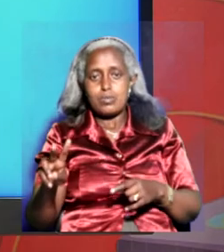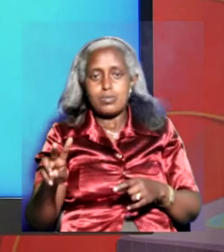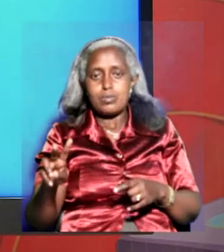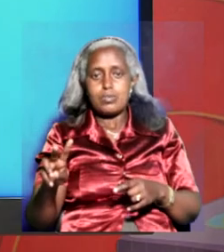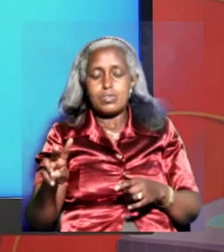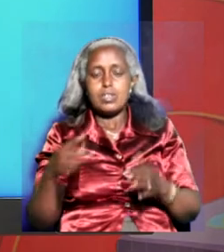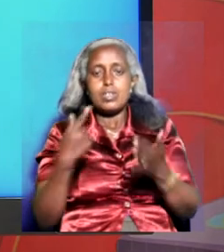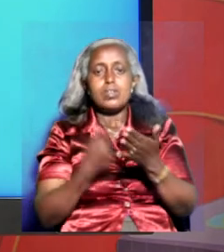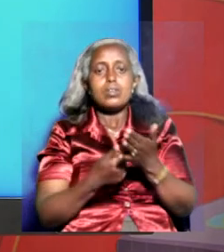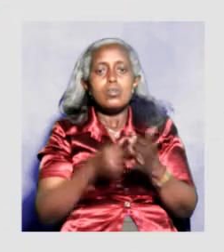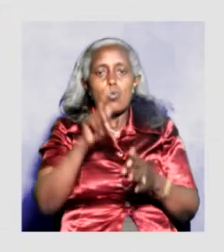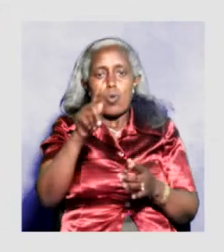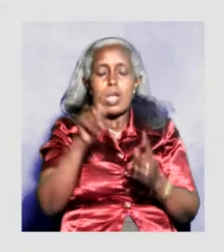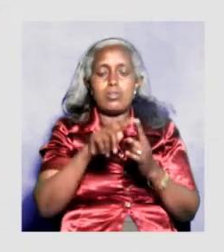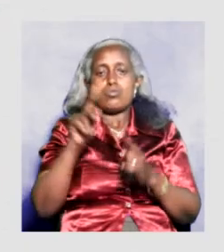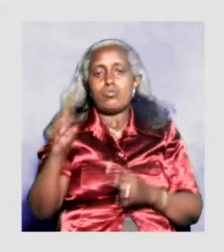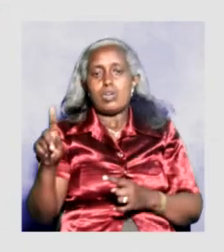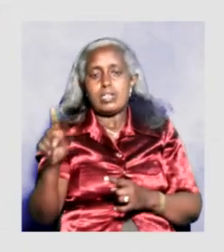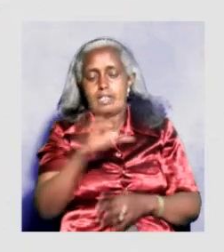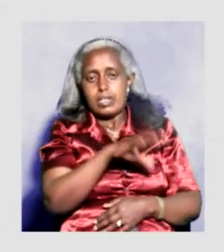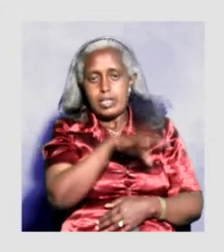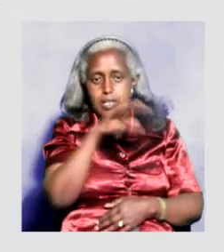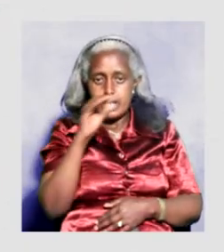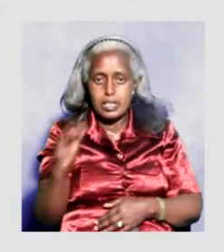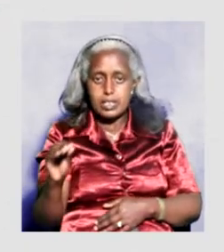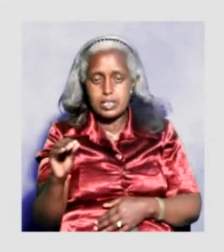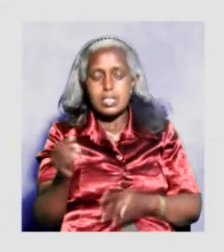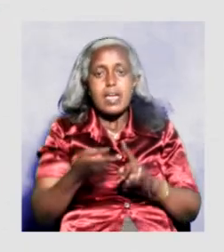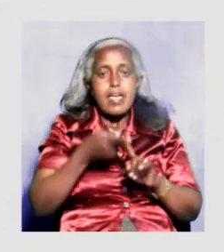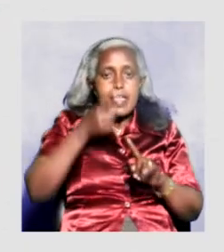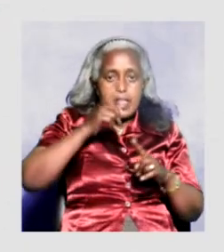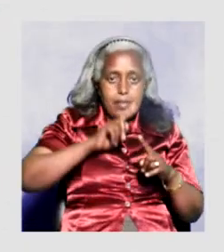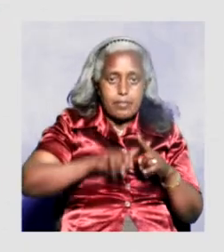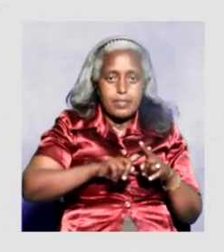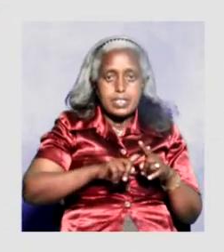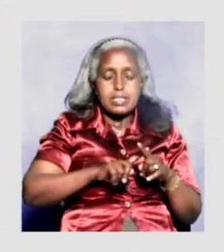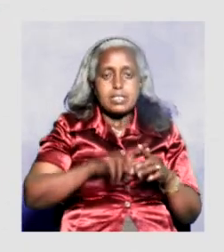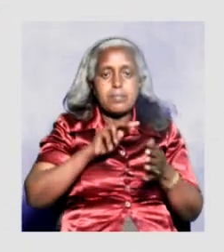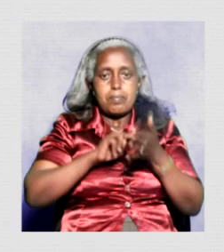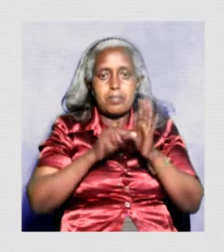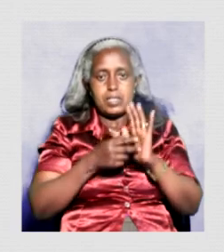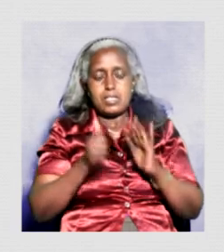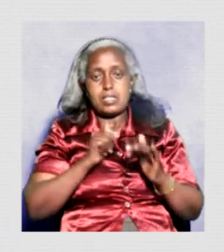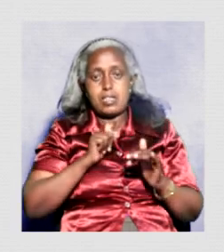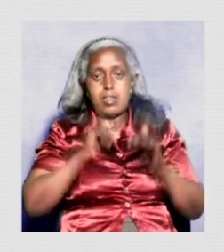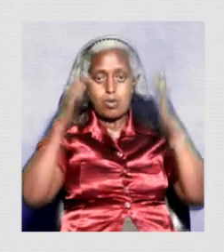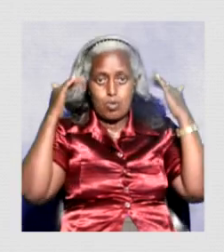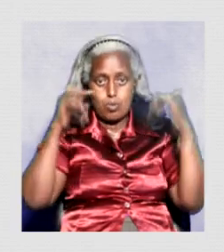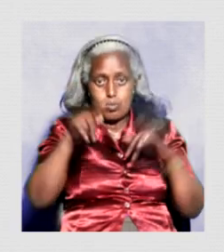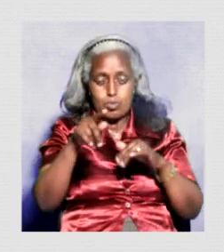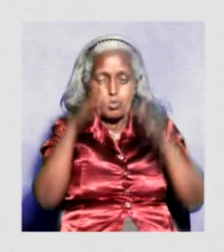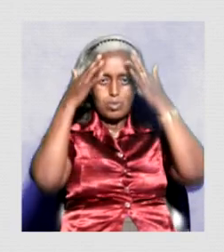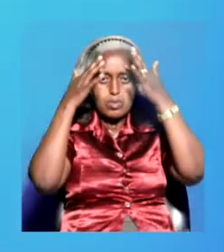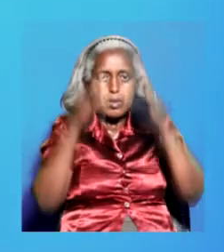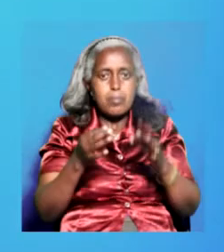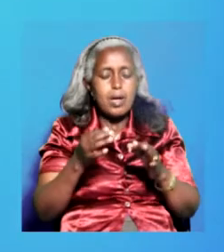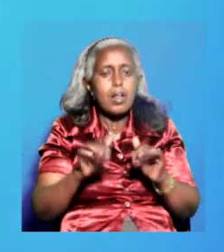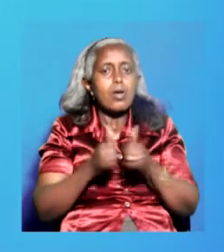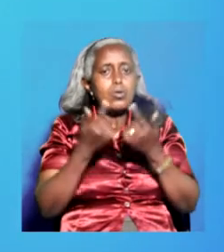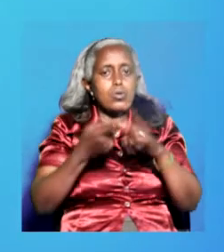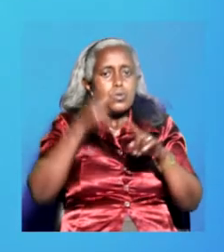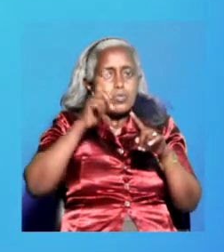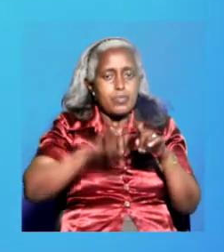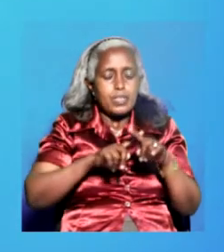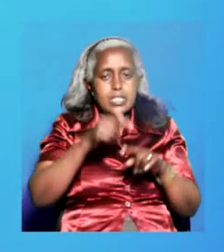be 1 to 1. And its inverse means, I hope you know how to determine inverse.